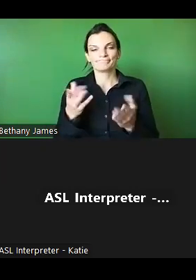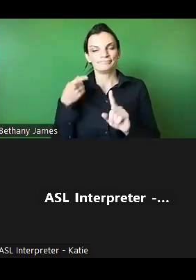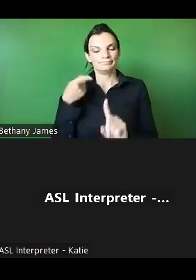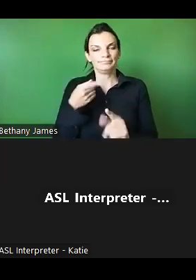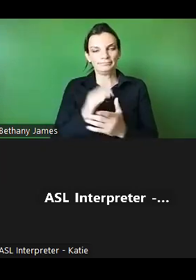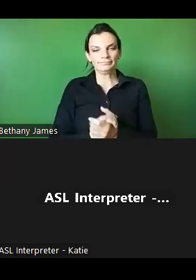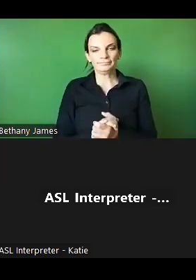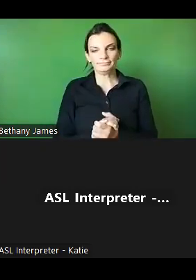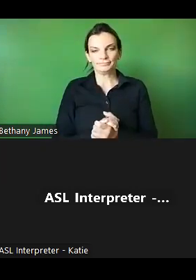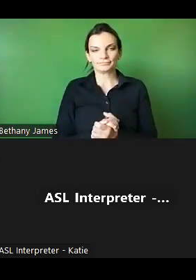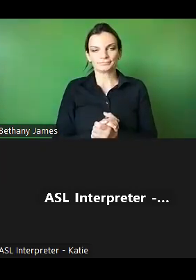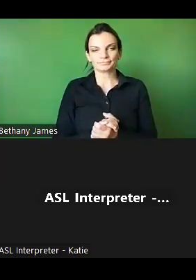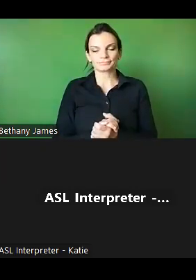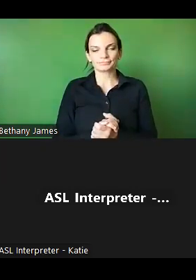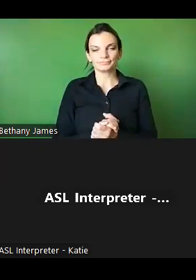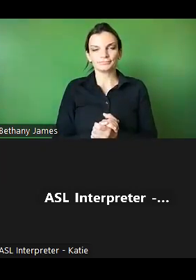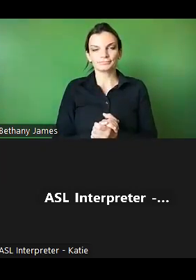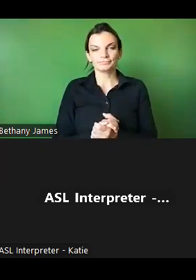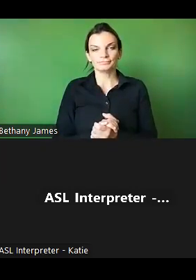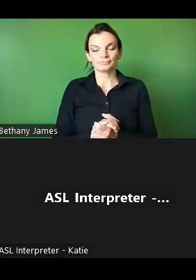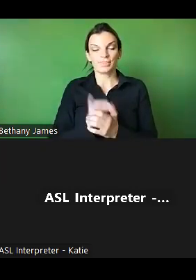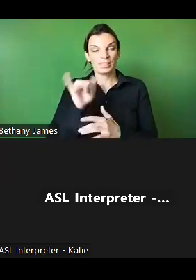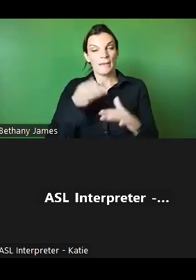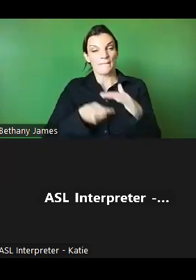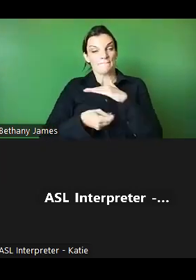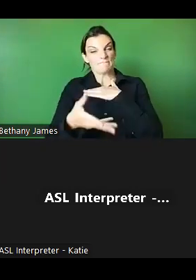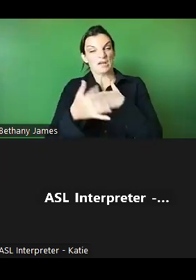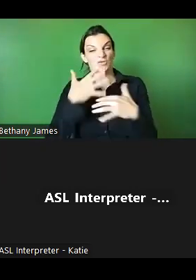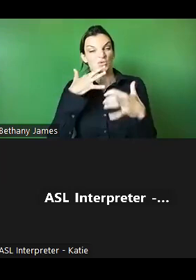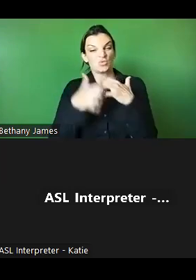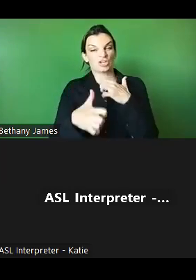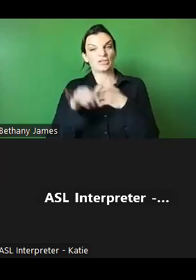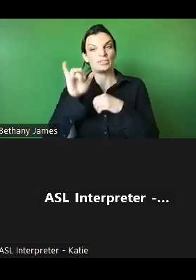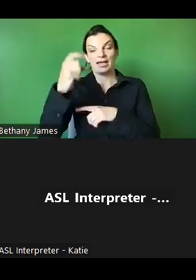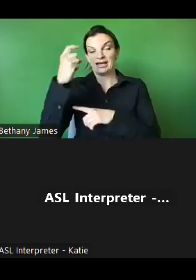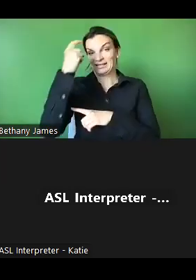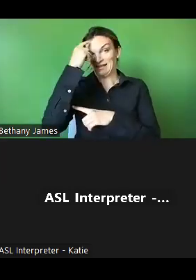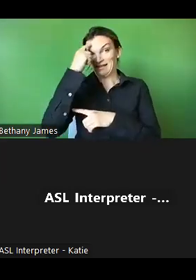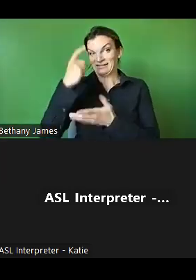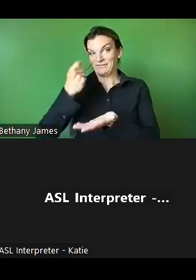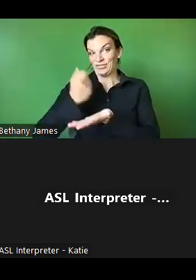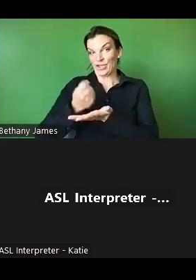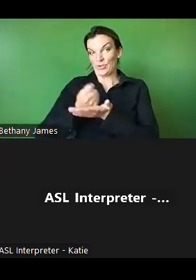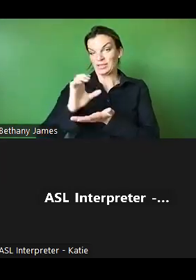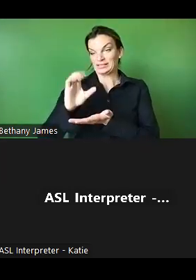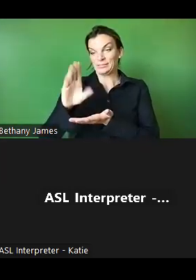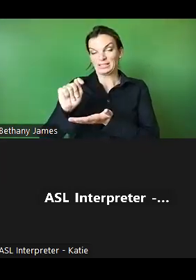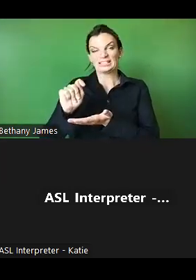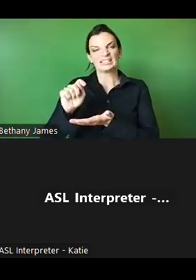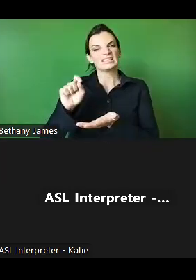by the logic of the microaggression concept, cognitive therapy itself could be construed